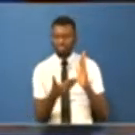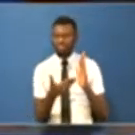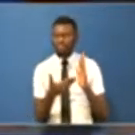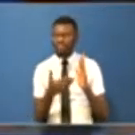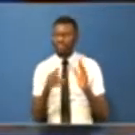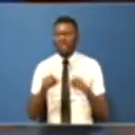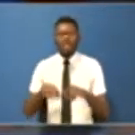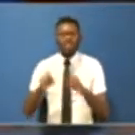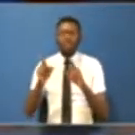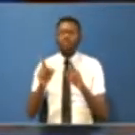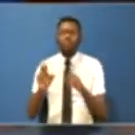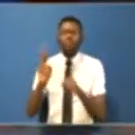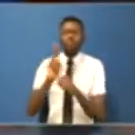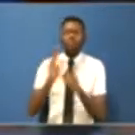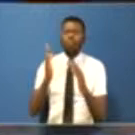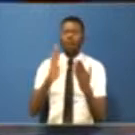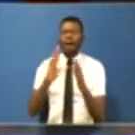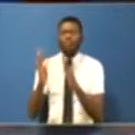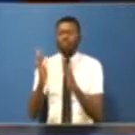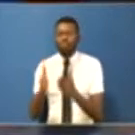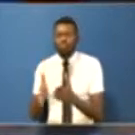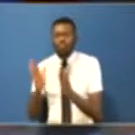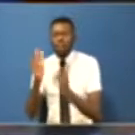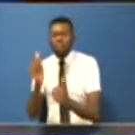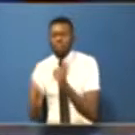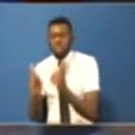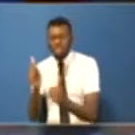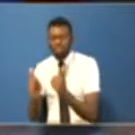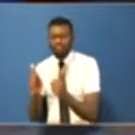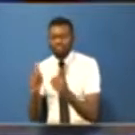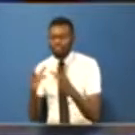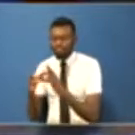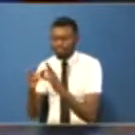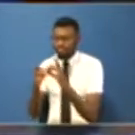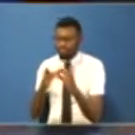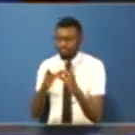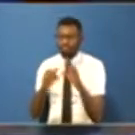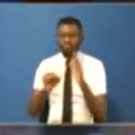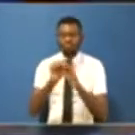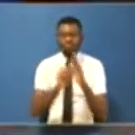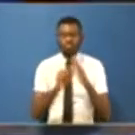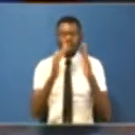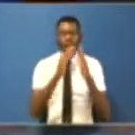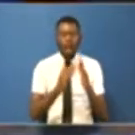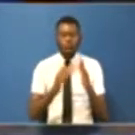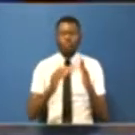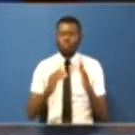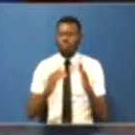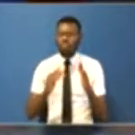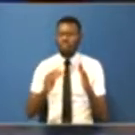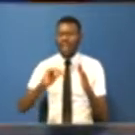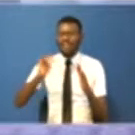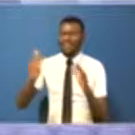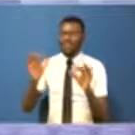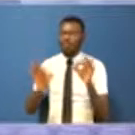your approach between the relationship between state house and city hall